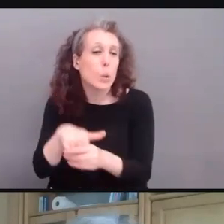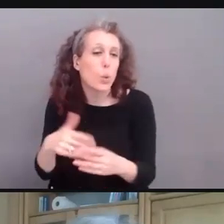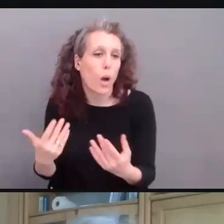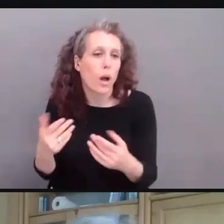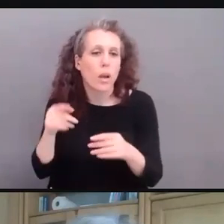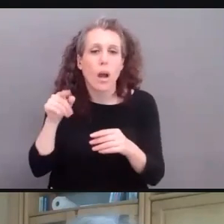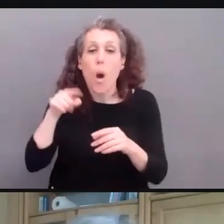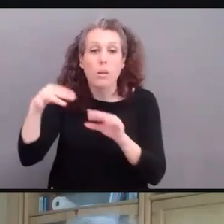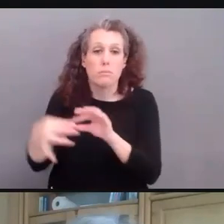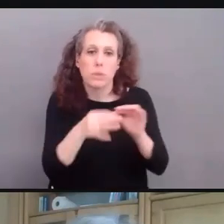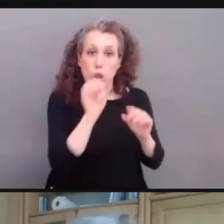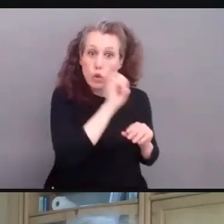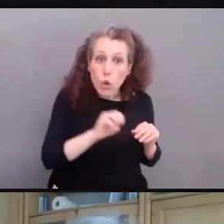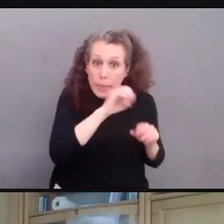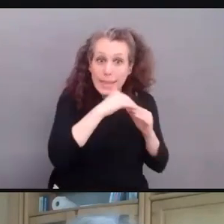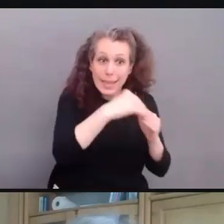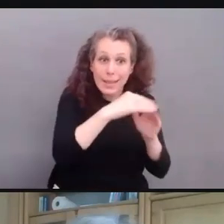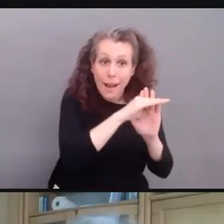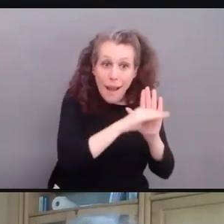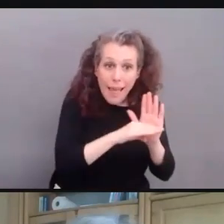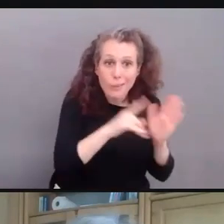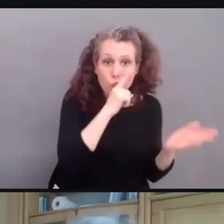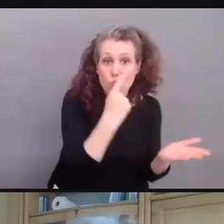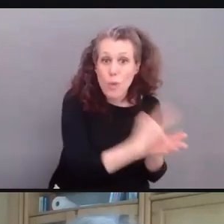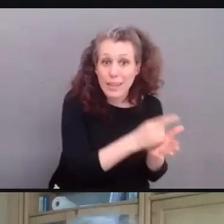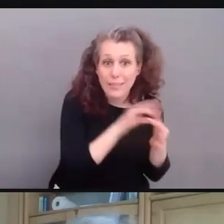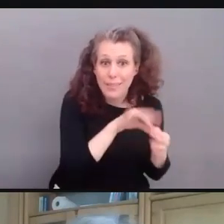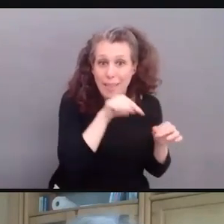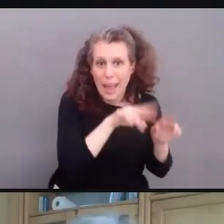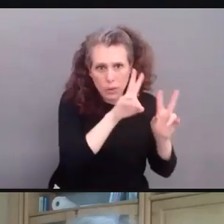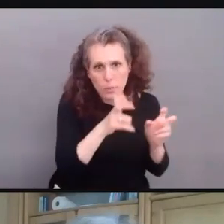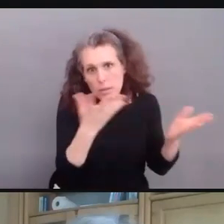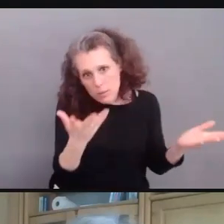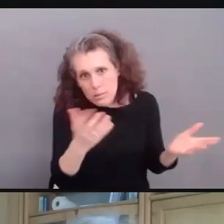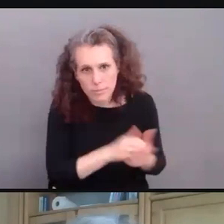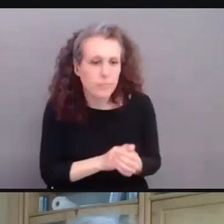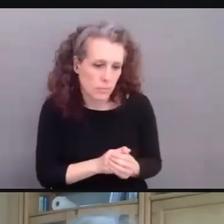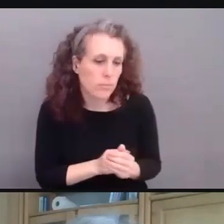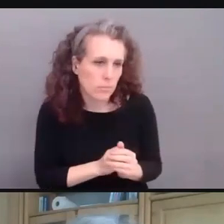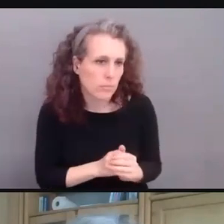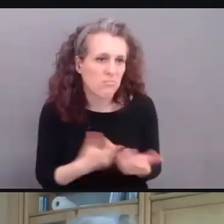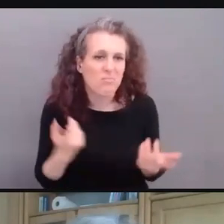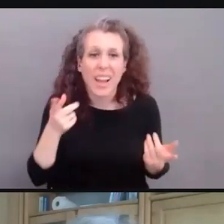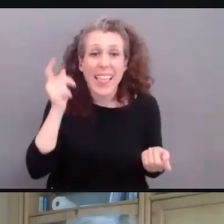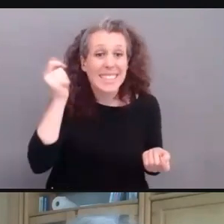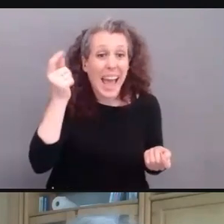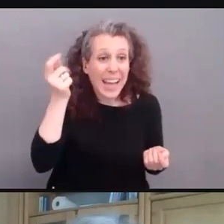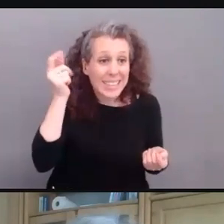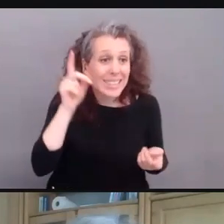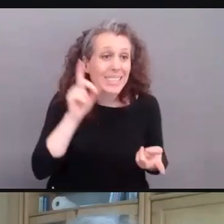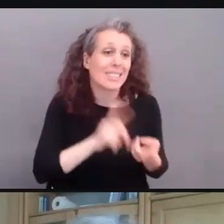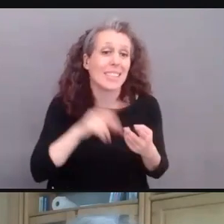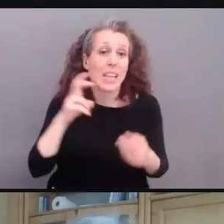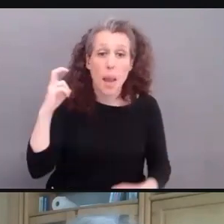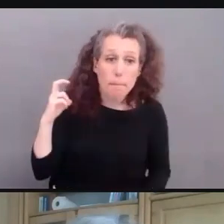European guidelines and directives on this subject, of course. And this is dealing from taxis over bus and